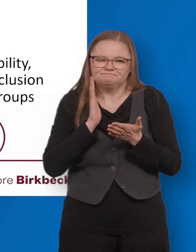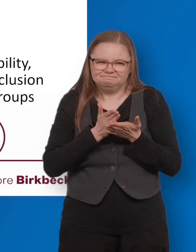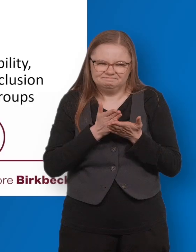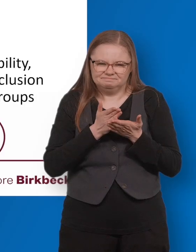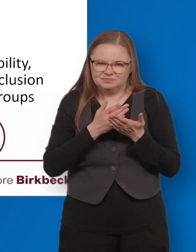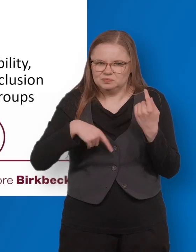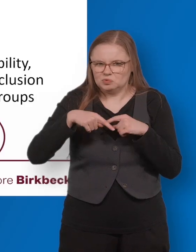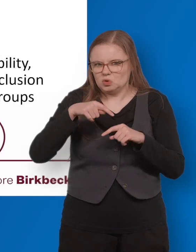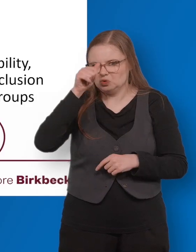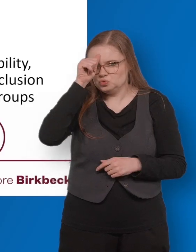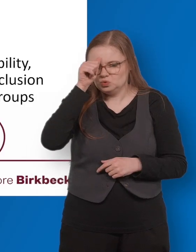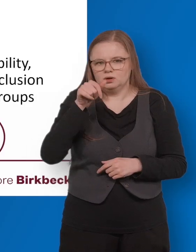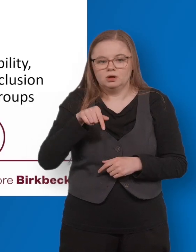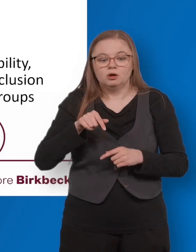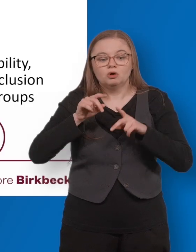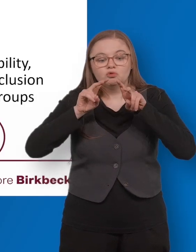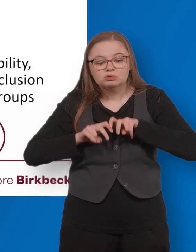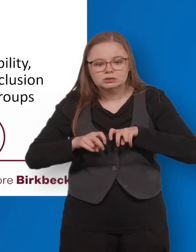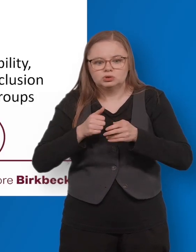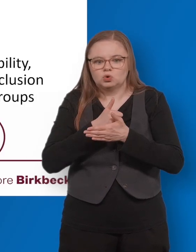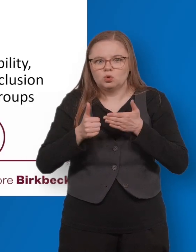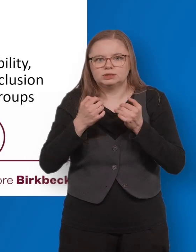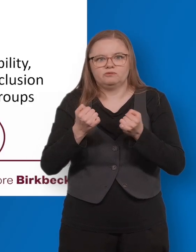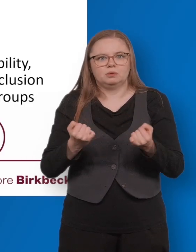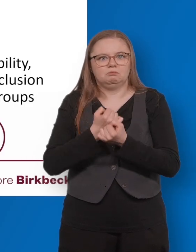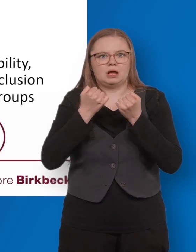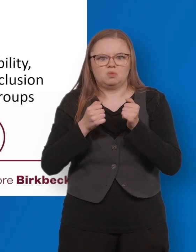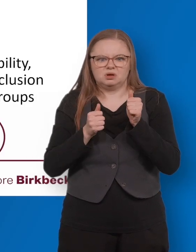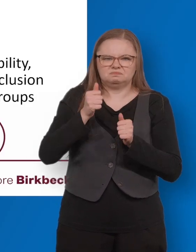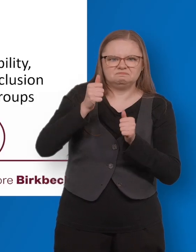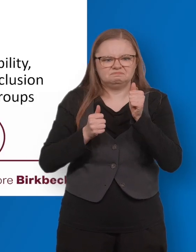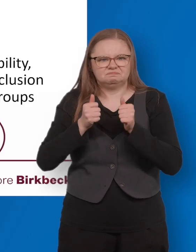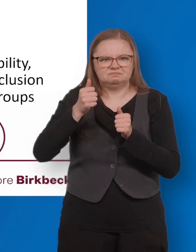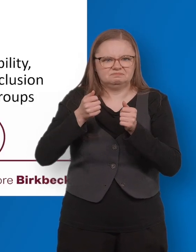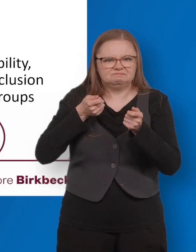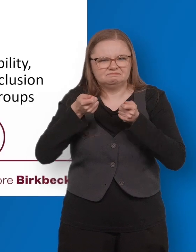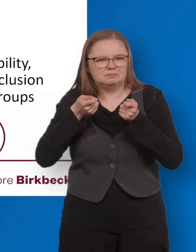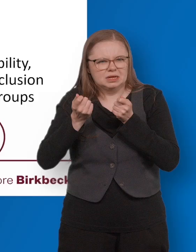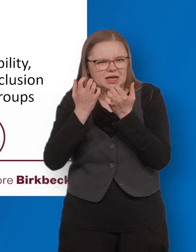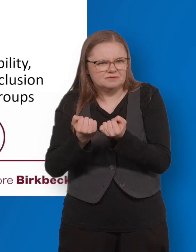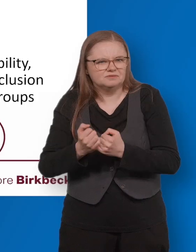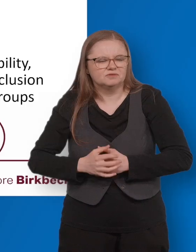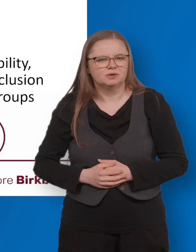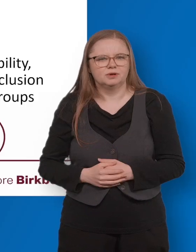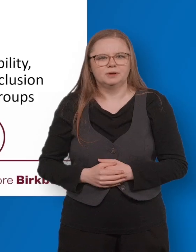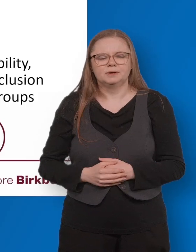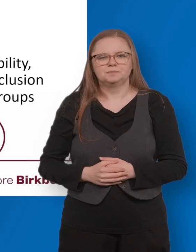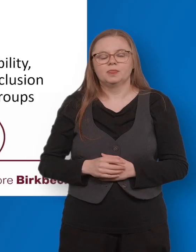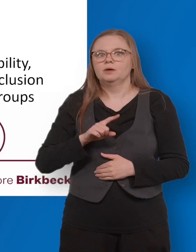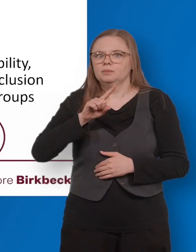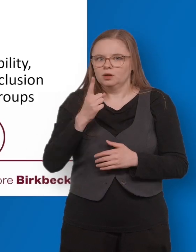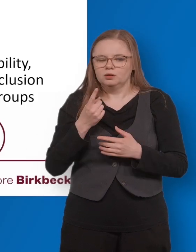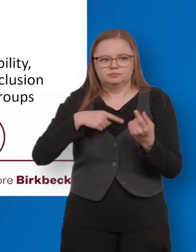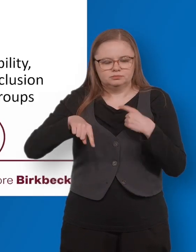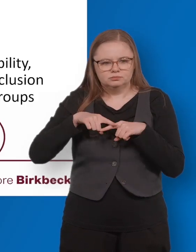are always power issues in research. It's never ever power free. But as much as we possibly can, we